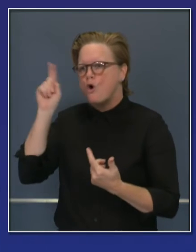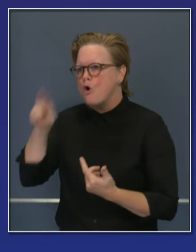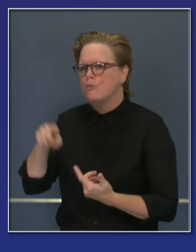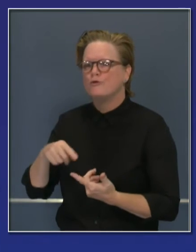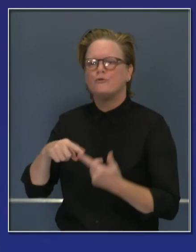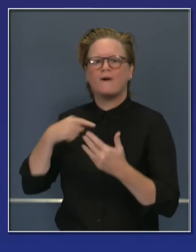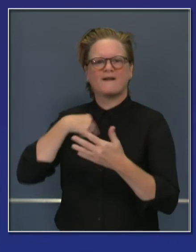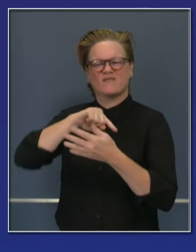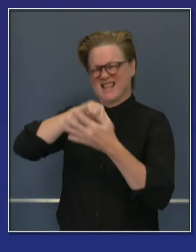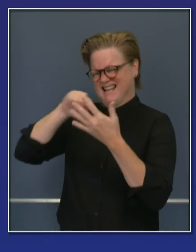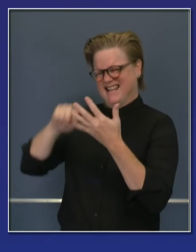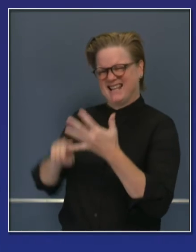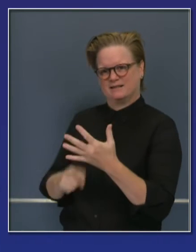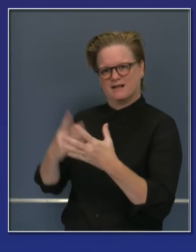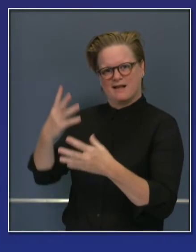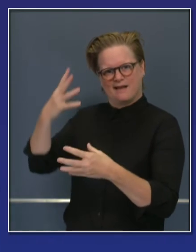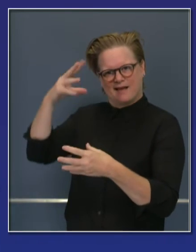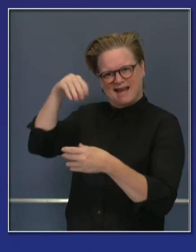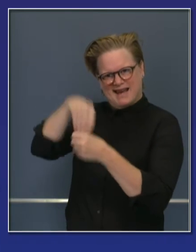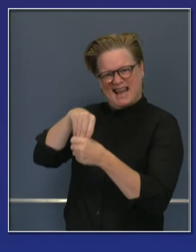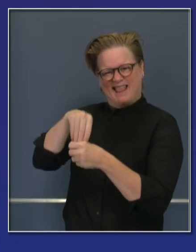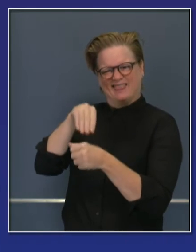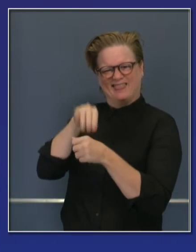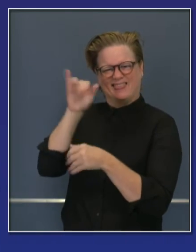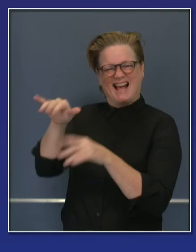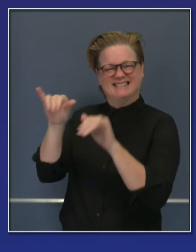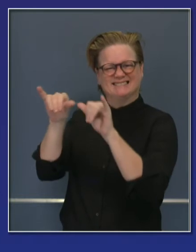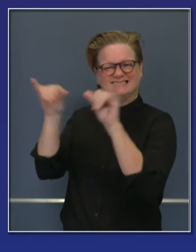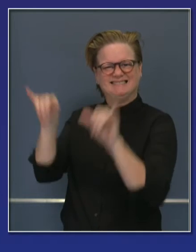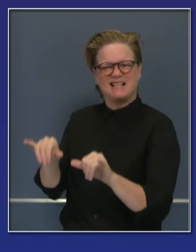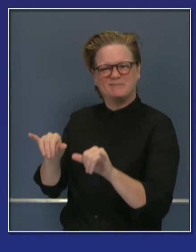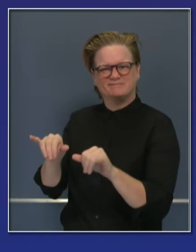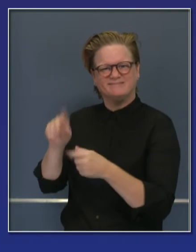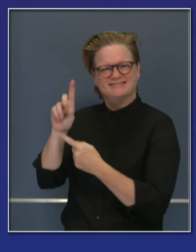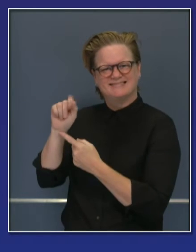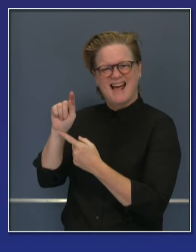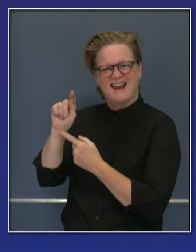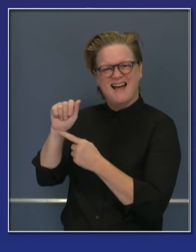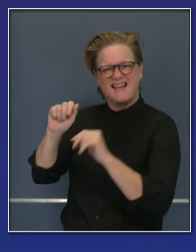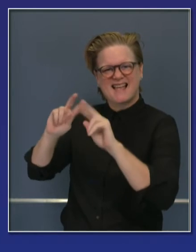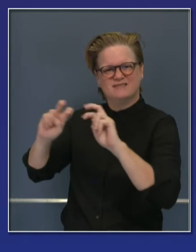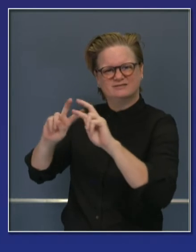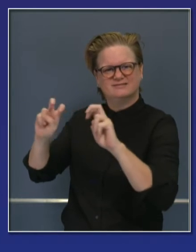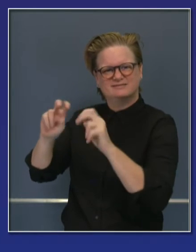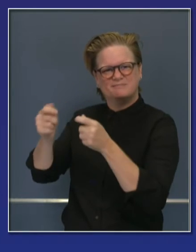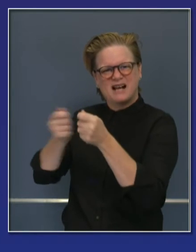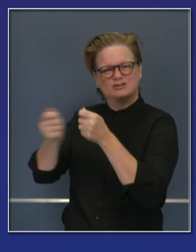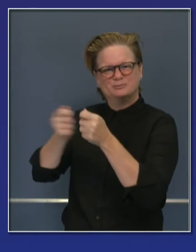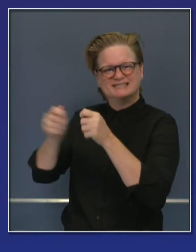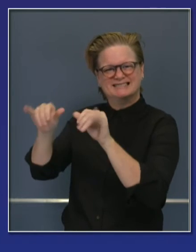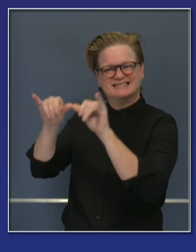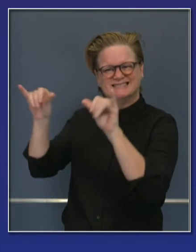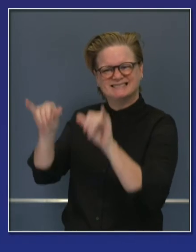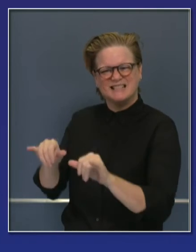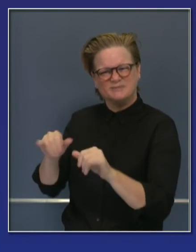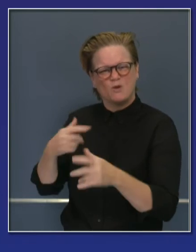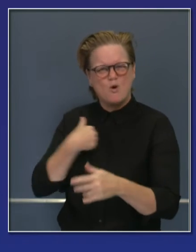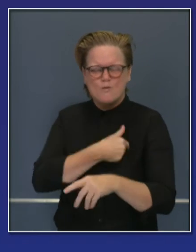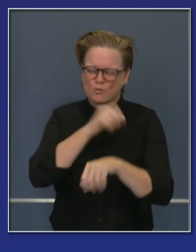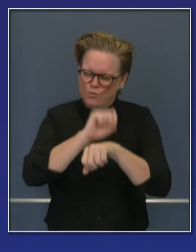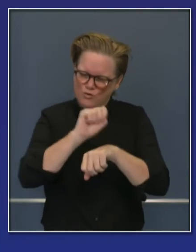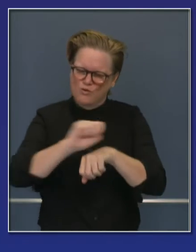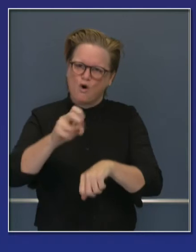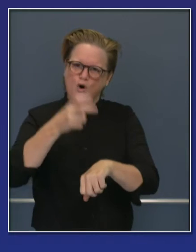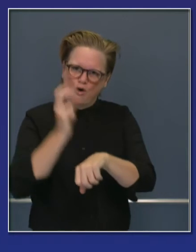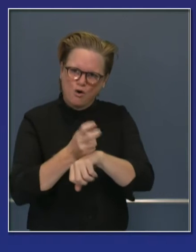direct interface with users through the CARE system. So all of that we've been working on. All of that is